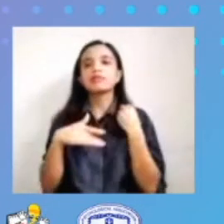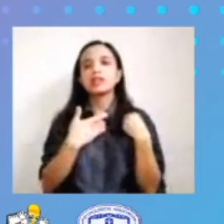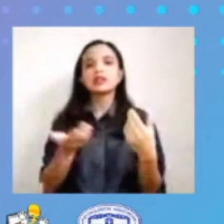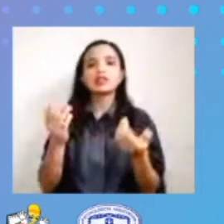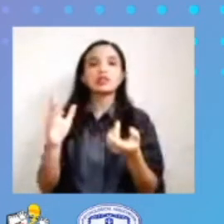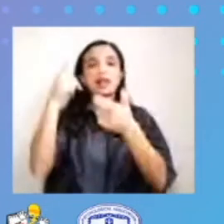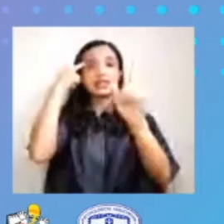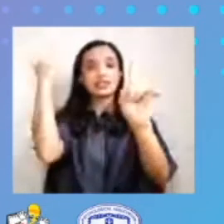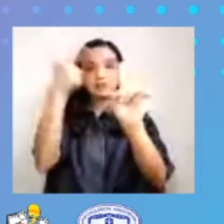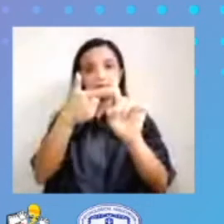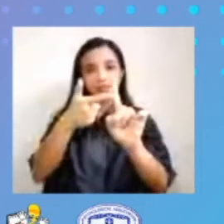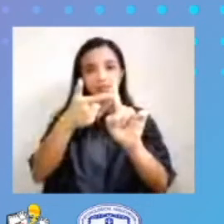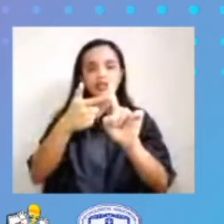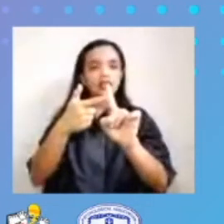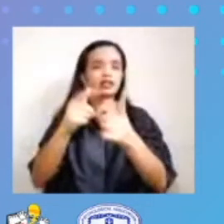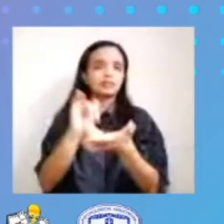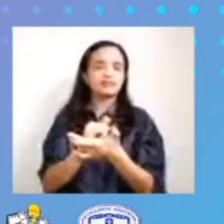wow. So ayan.